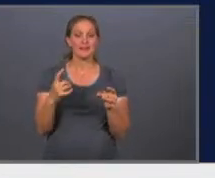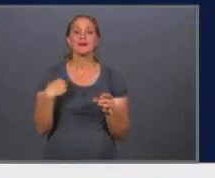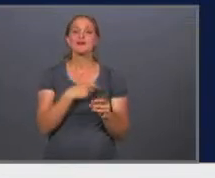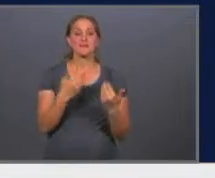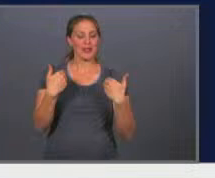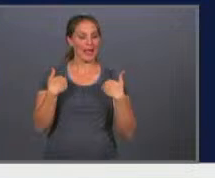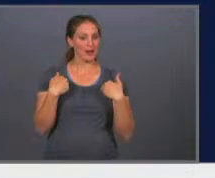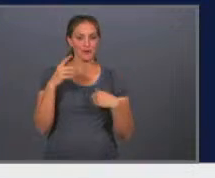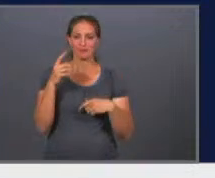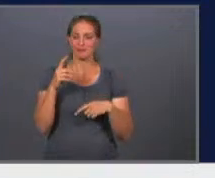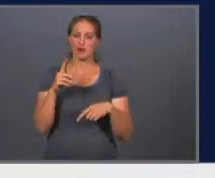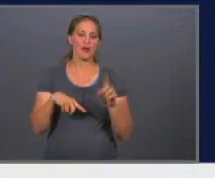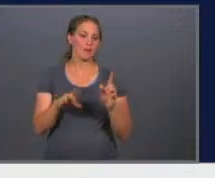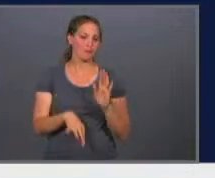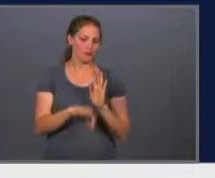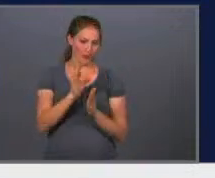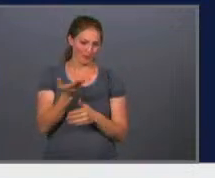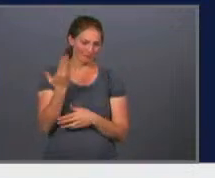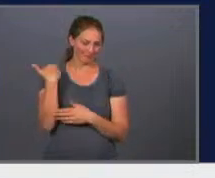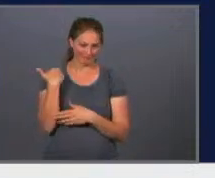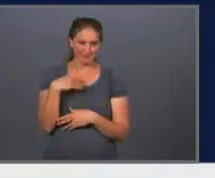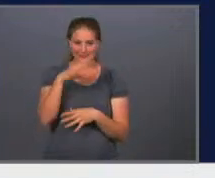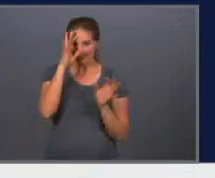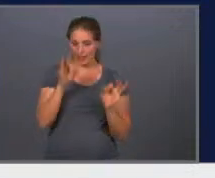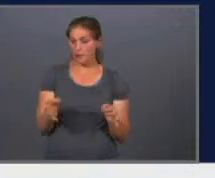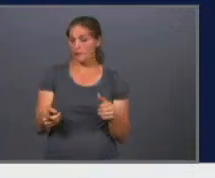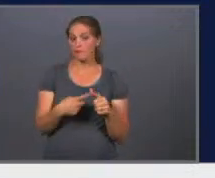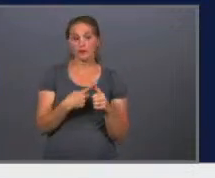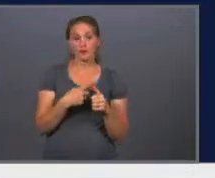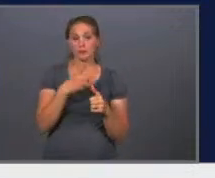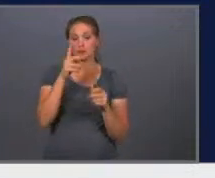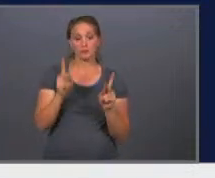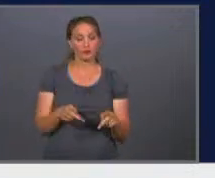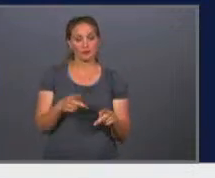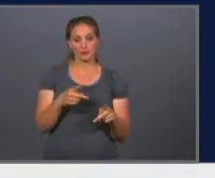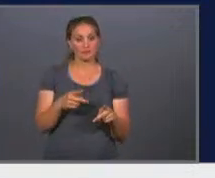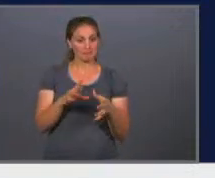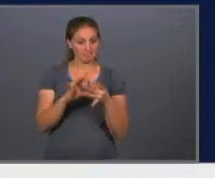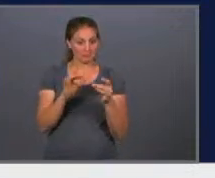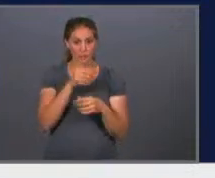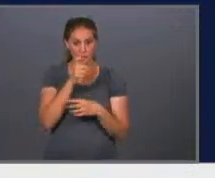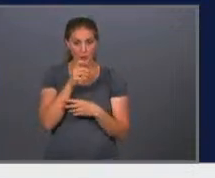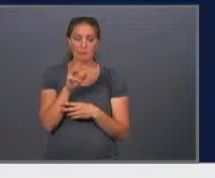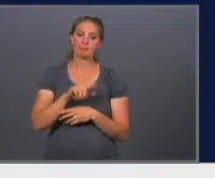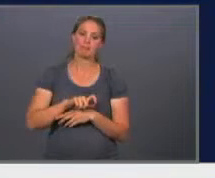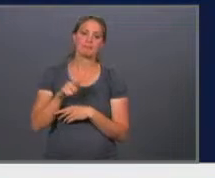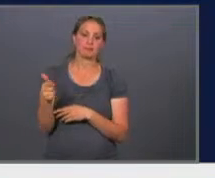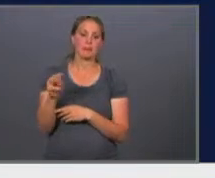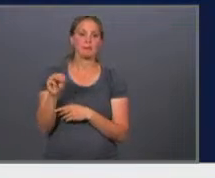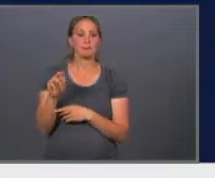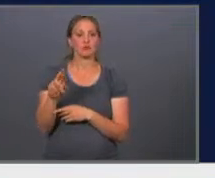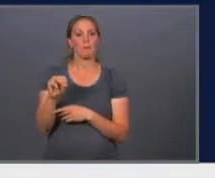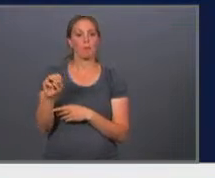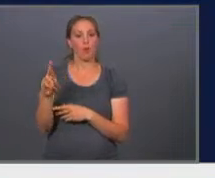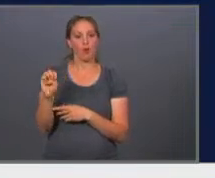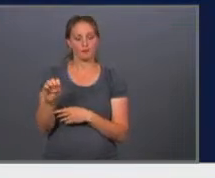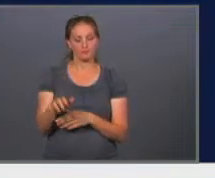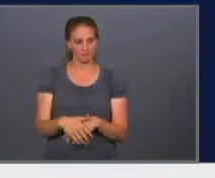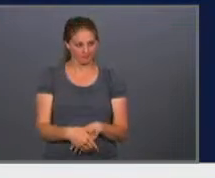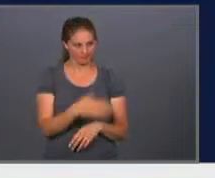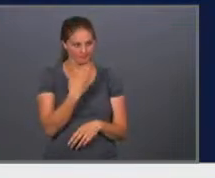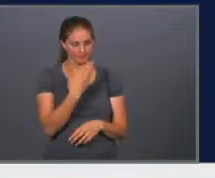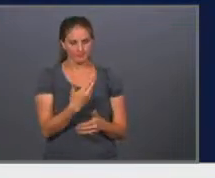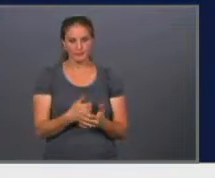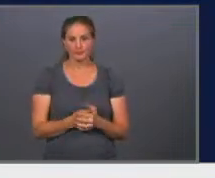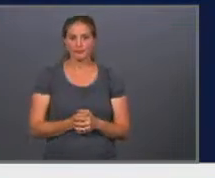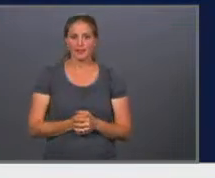random drawing again earlier to determine that the first closing statement will go to Mr. Moore. Thank you. I